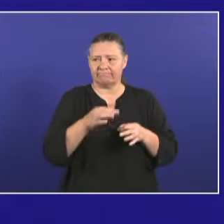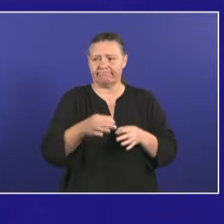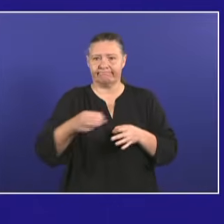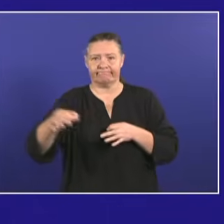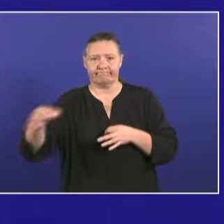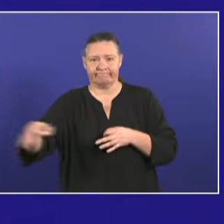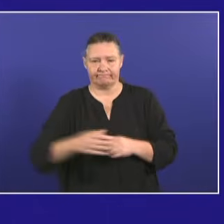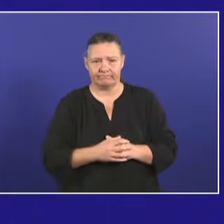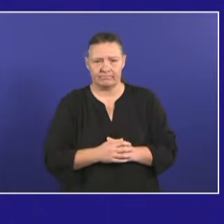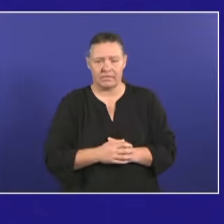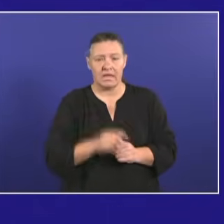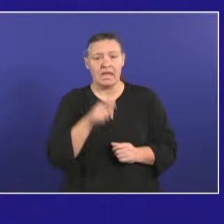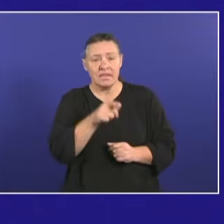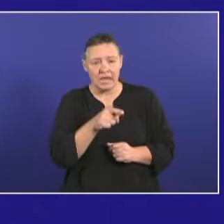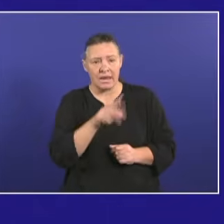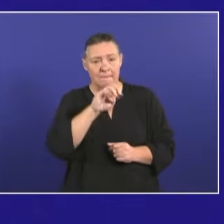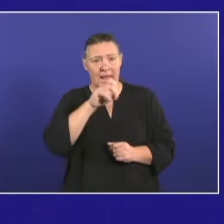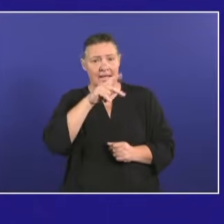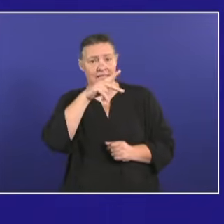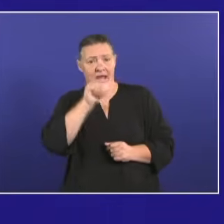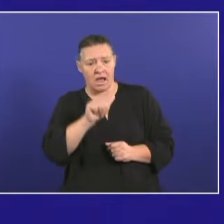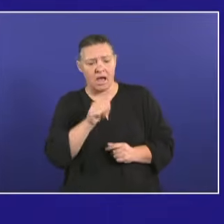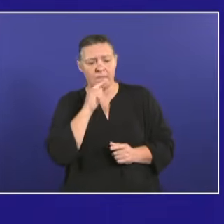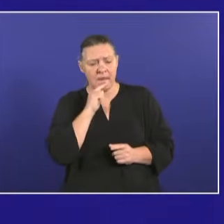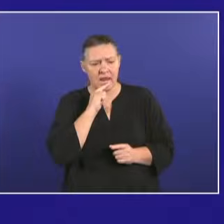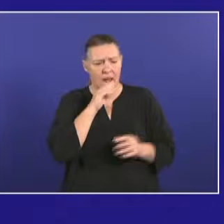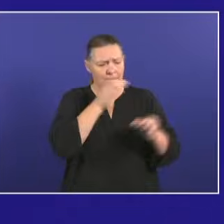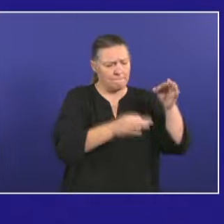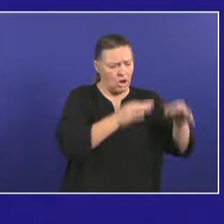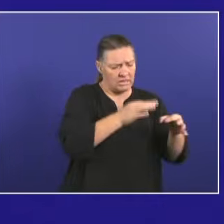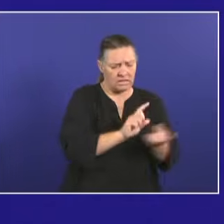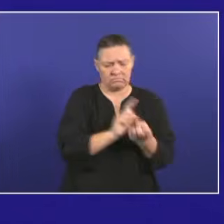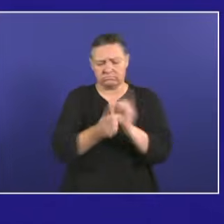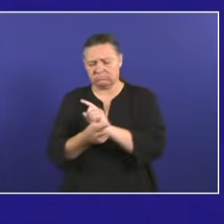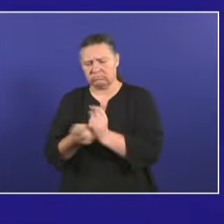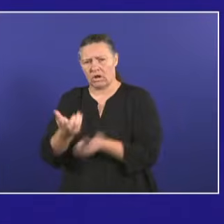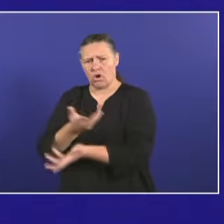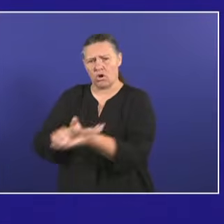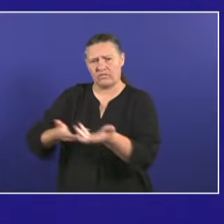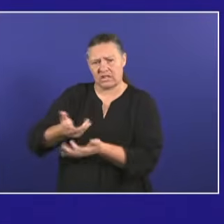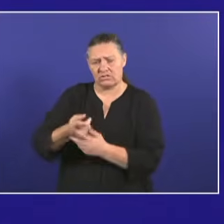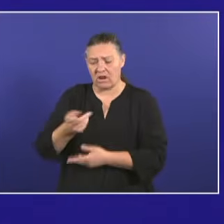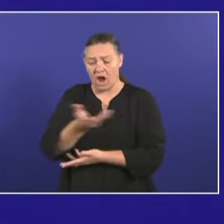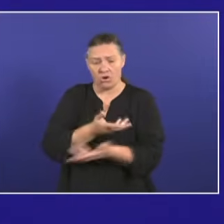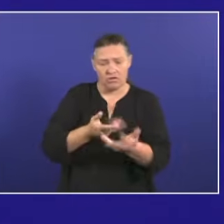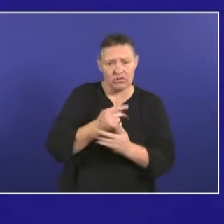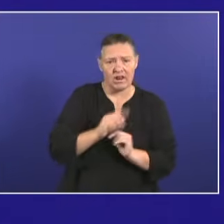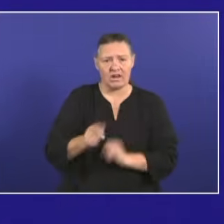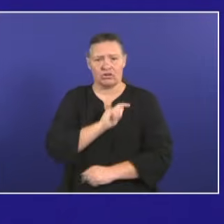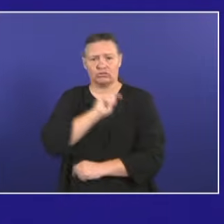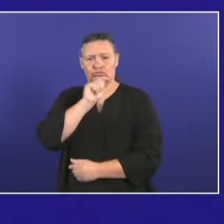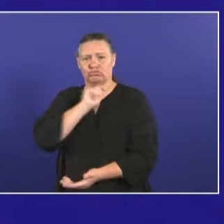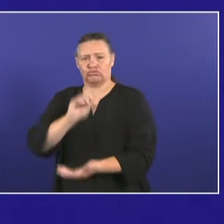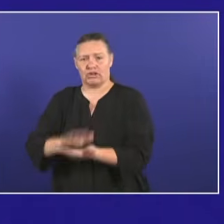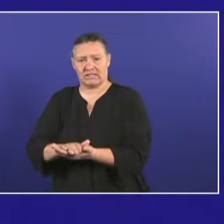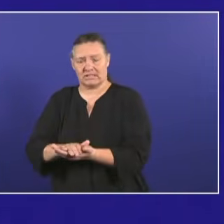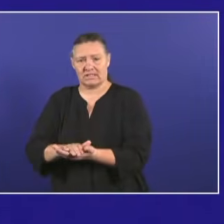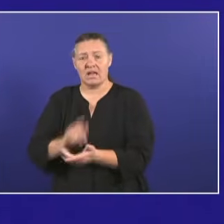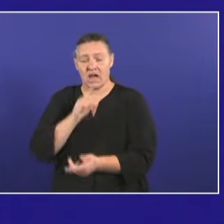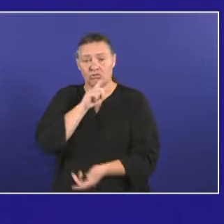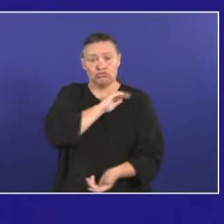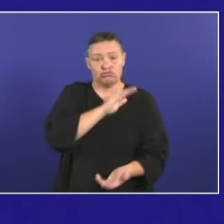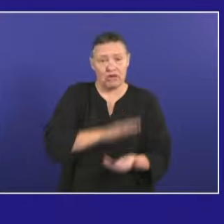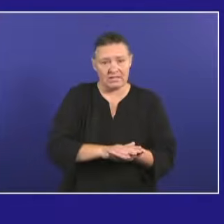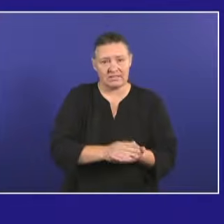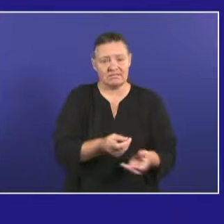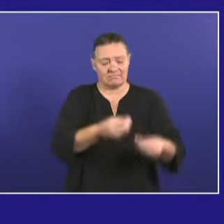Metso helps us turn policy into conversation, conversation into trust, and trust into